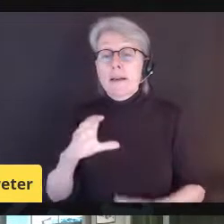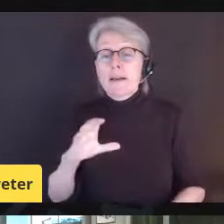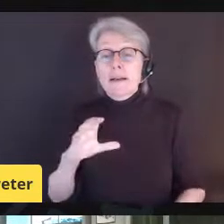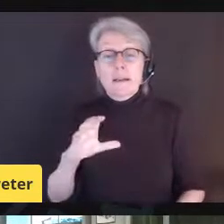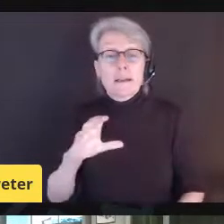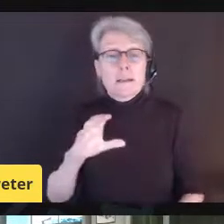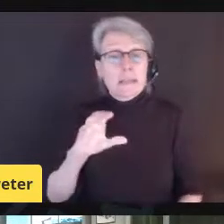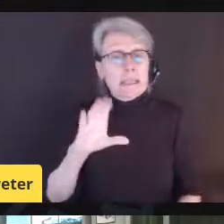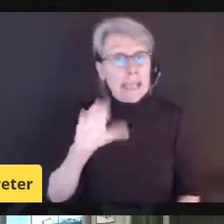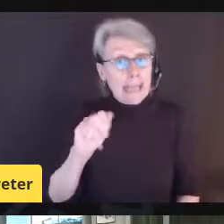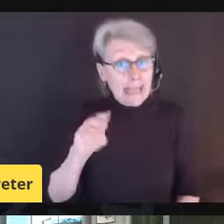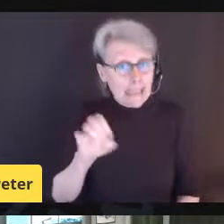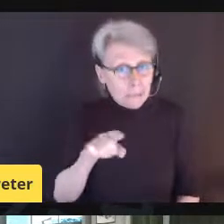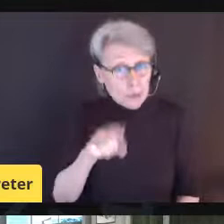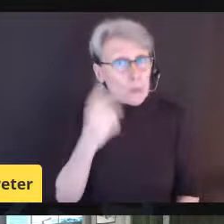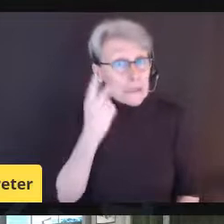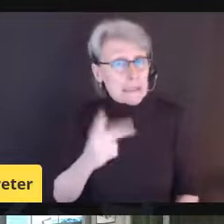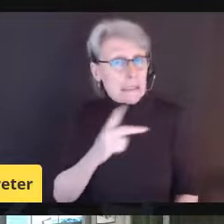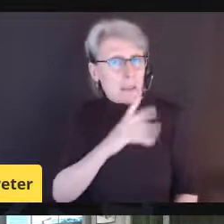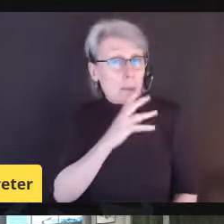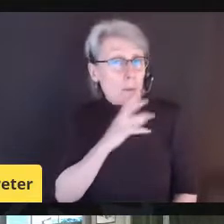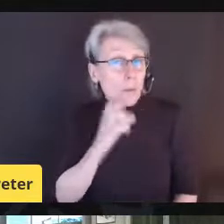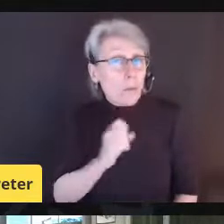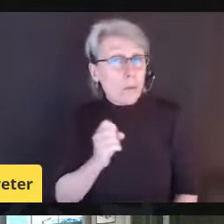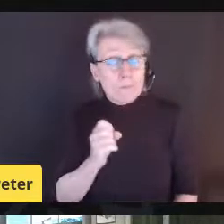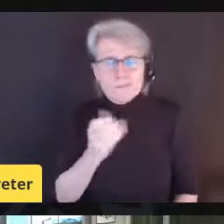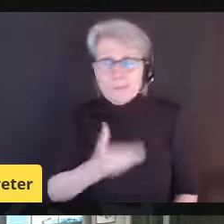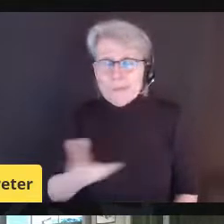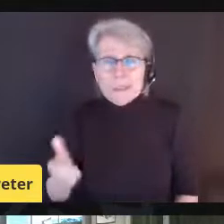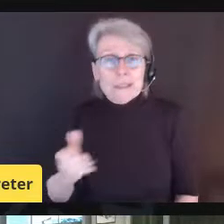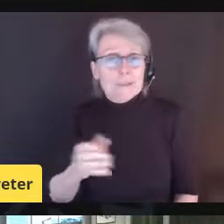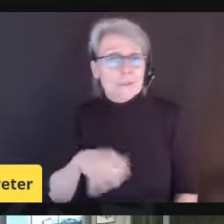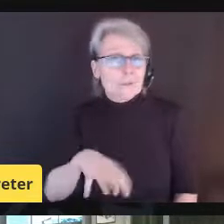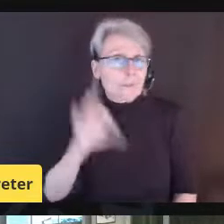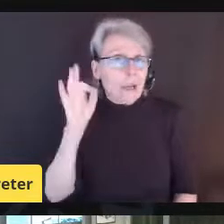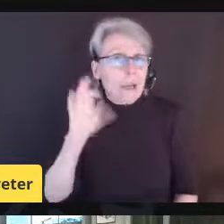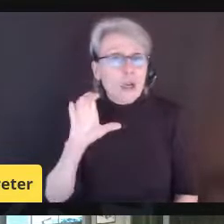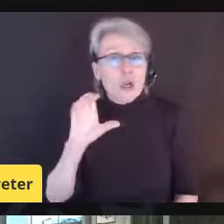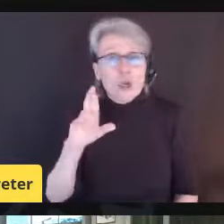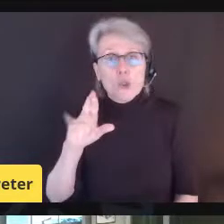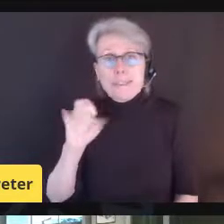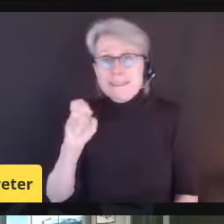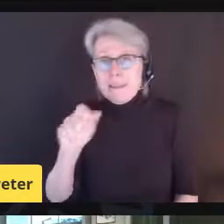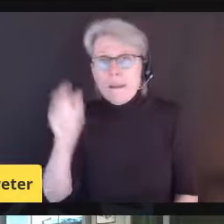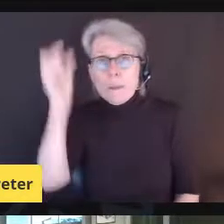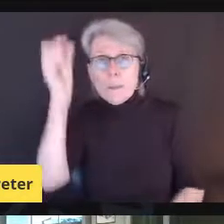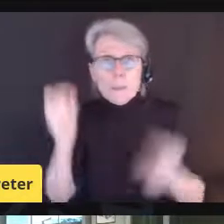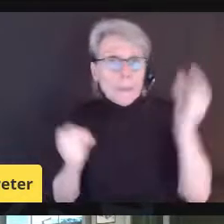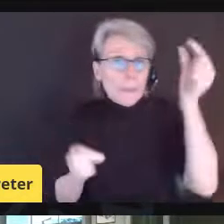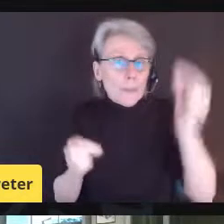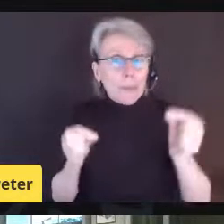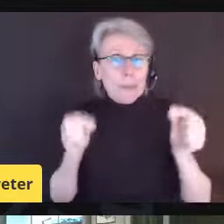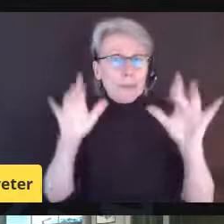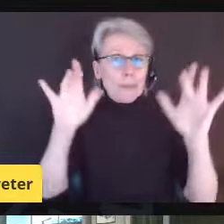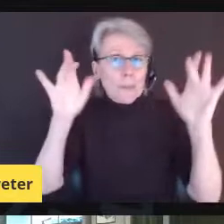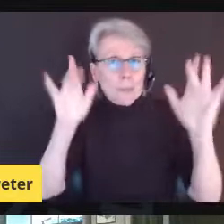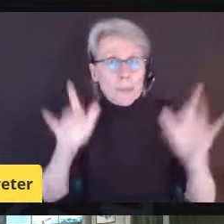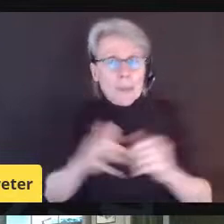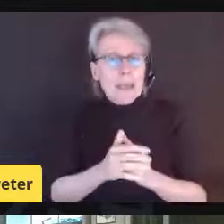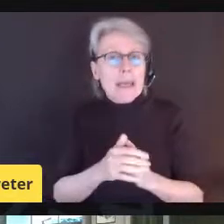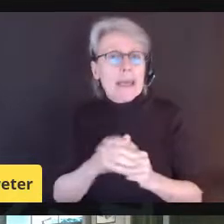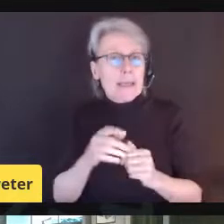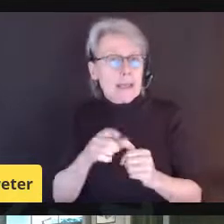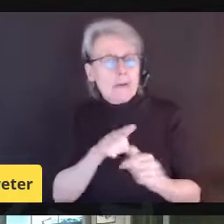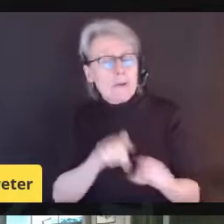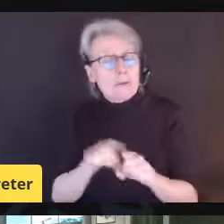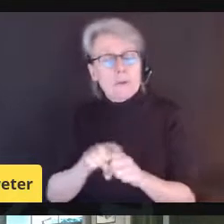find crystals and old artifacts and in mines? And then what's the biggest, most coolest cave that you've been in?